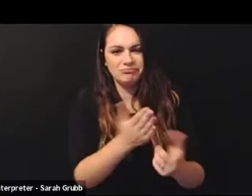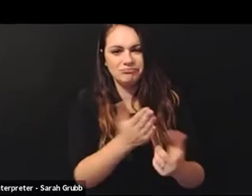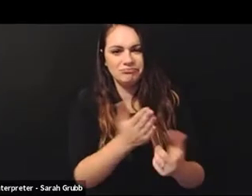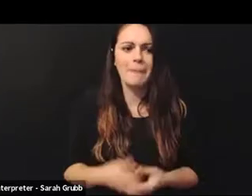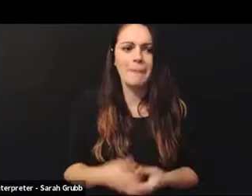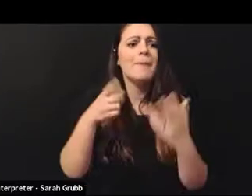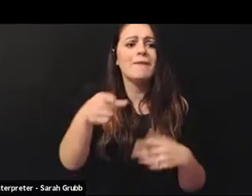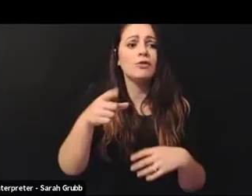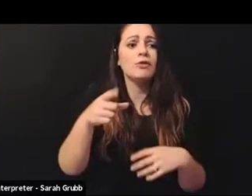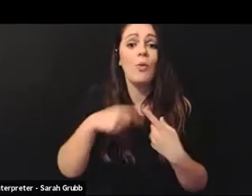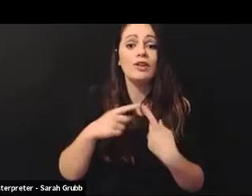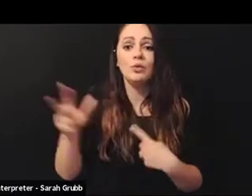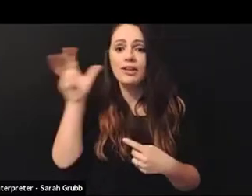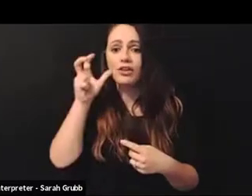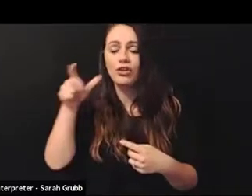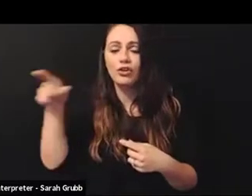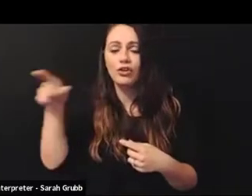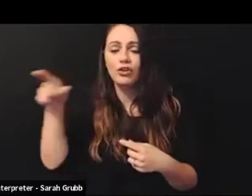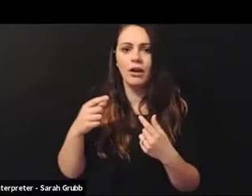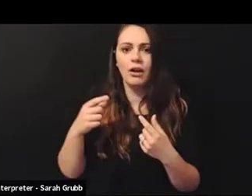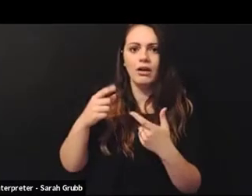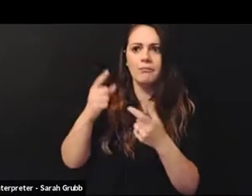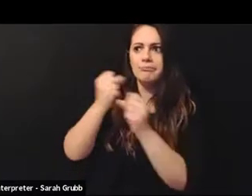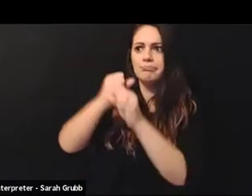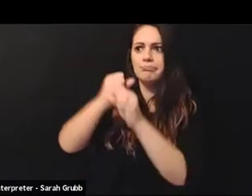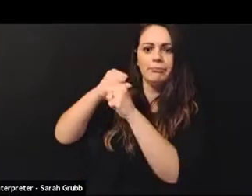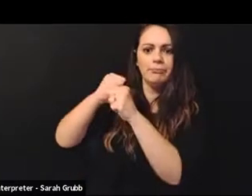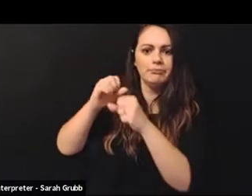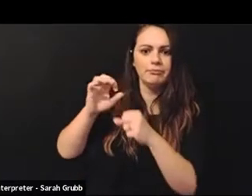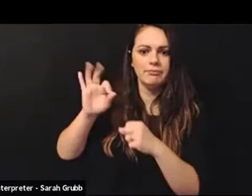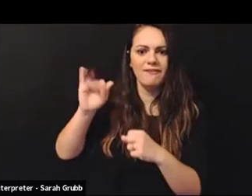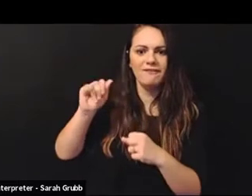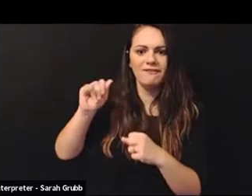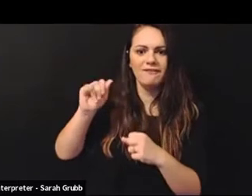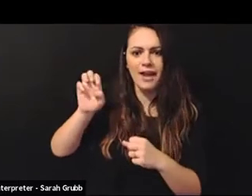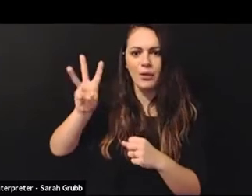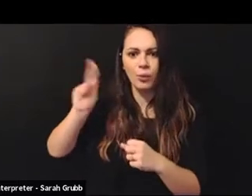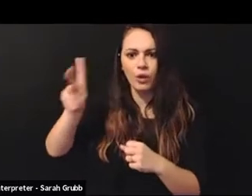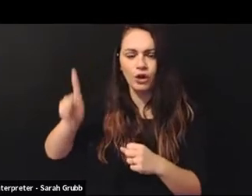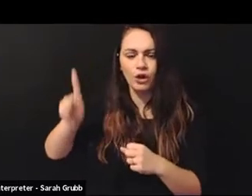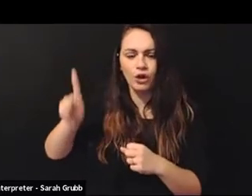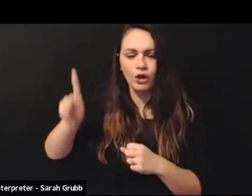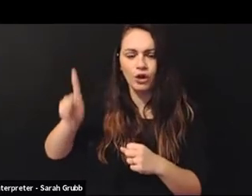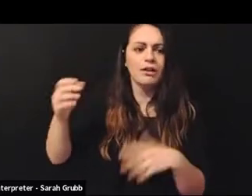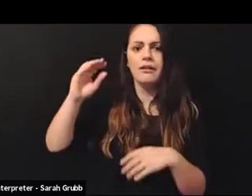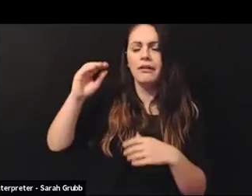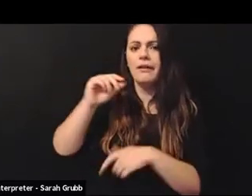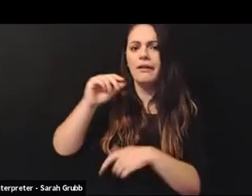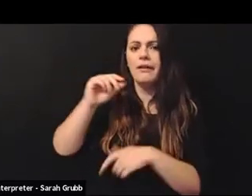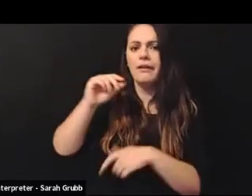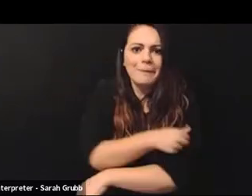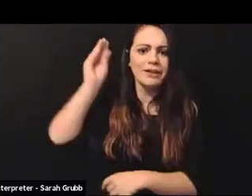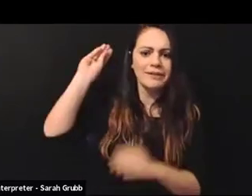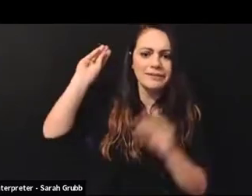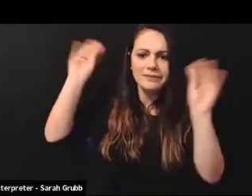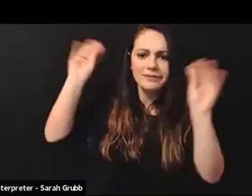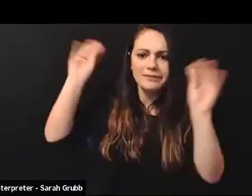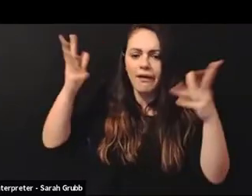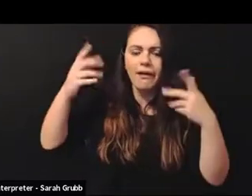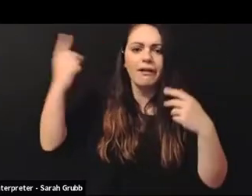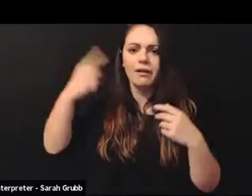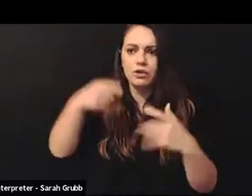hear fireworks or a siren? Or have you ever walked out of a restaurant before you were seated because something just didn't smell right and you